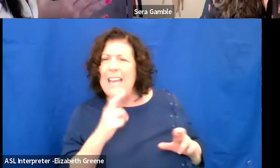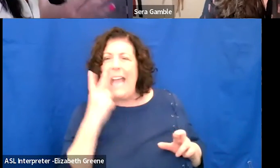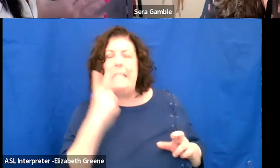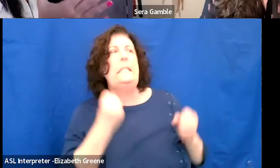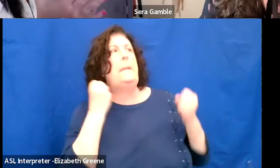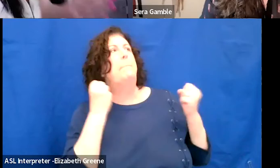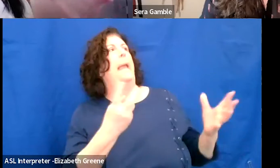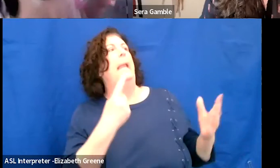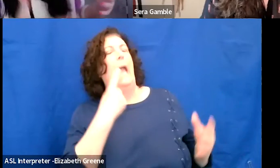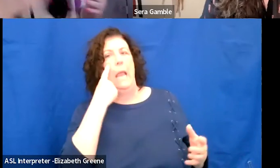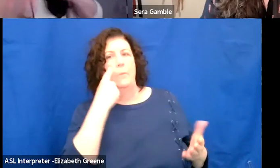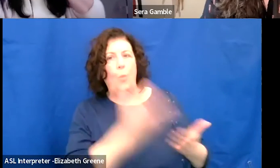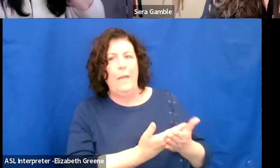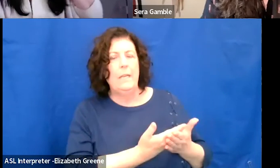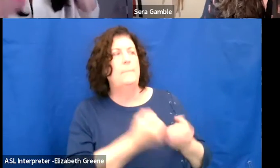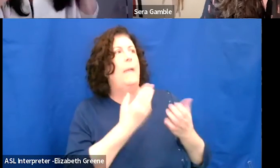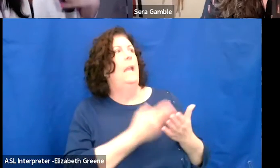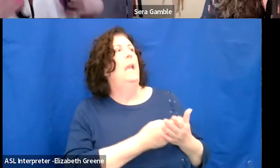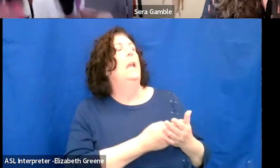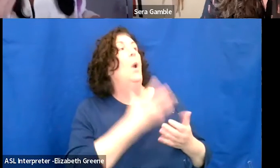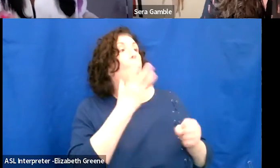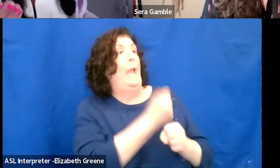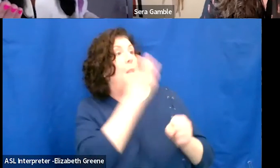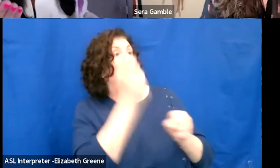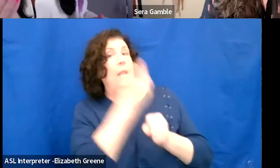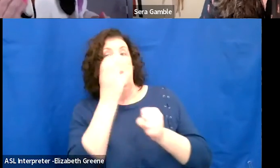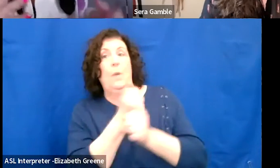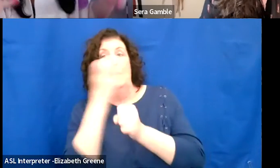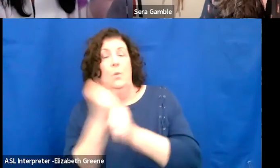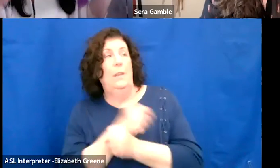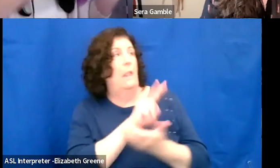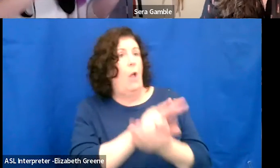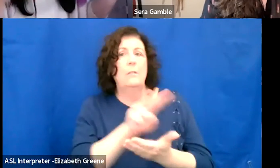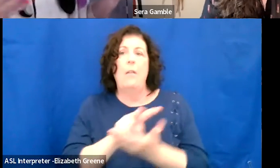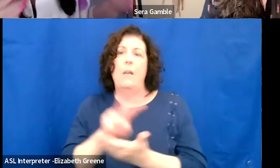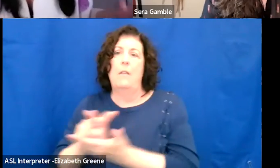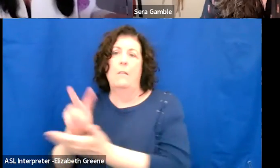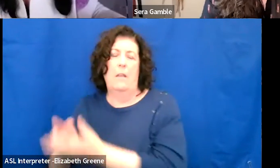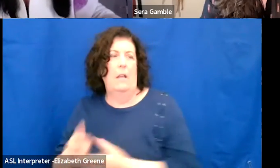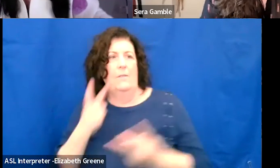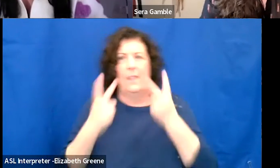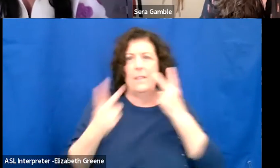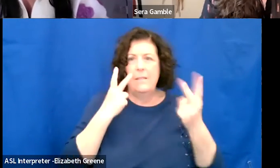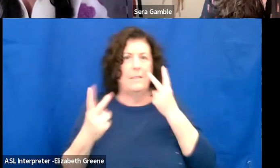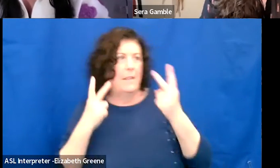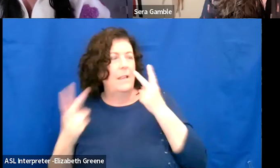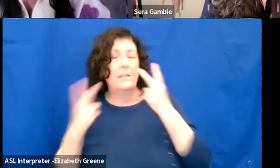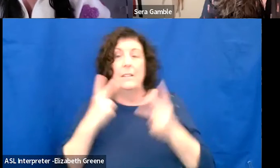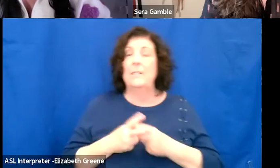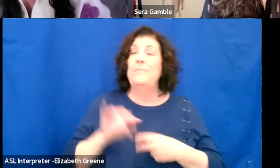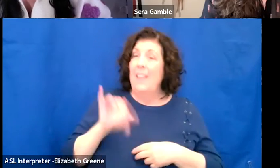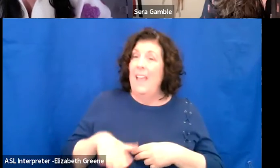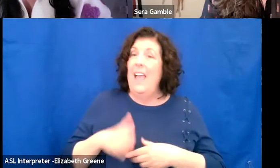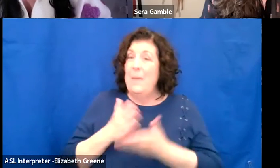so many wins and losses, which was such a benefit. And also, like you said, onset experience, which a lot, you know, it's one of the things we're fighting for in this negotiation